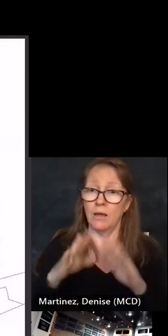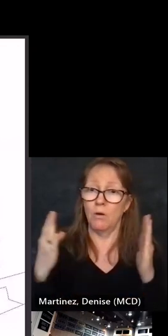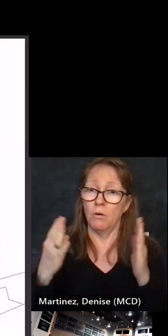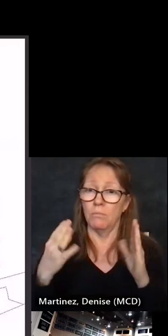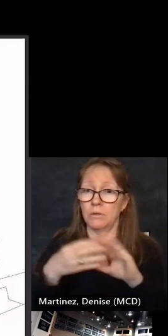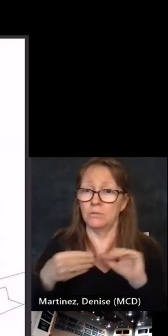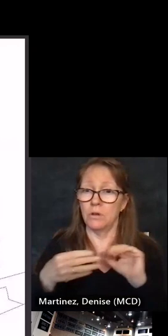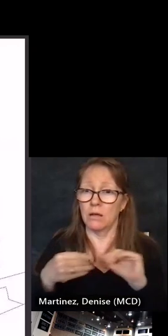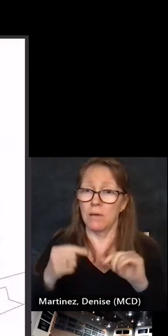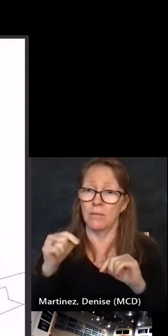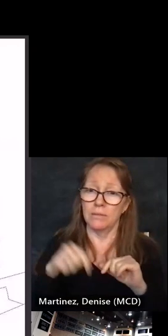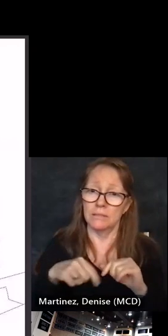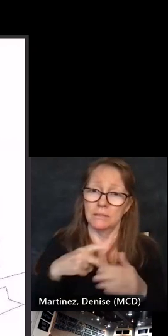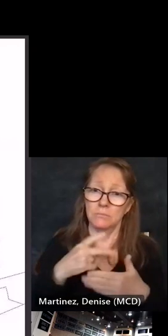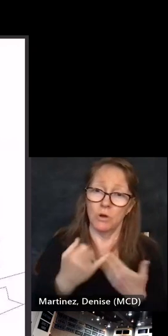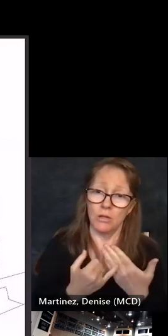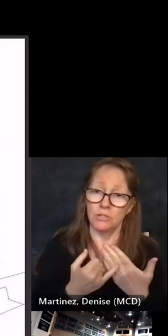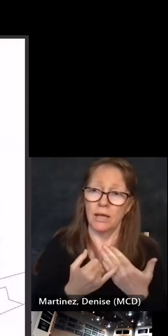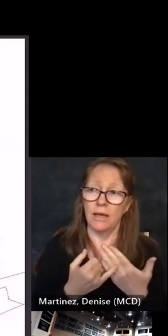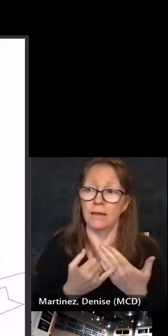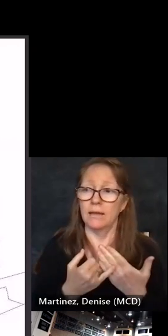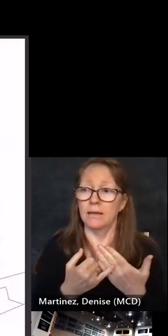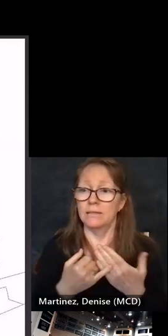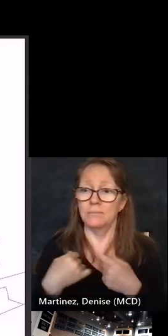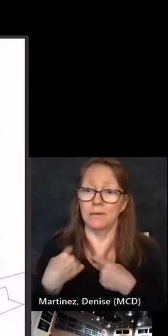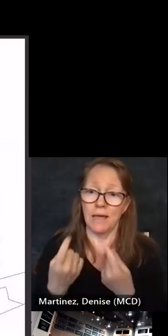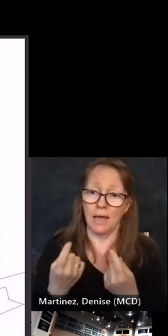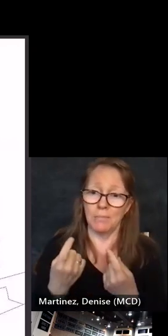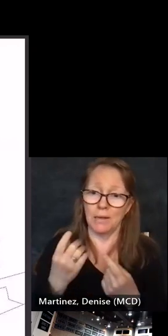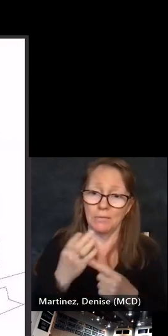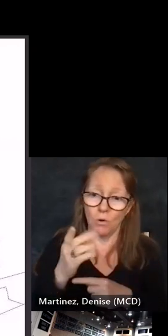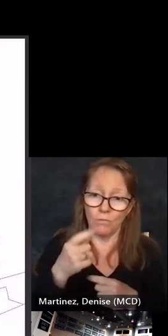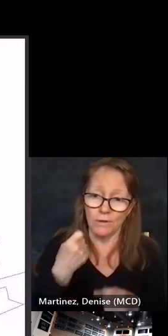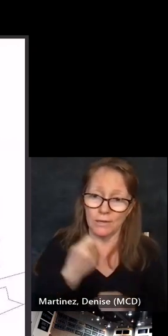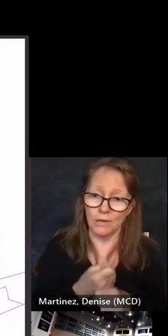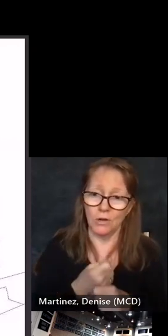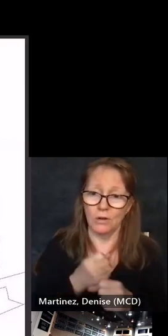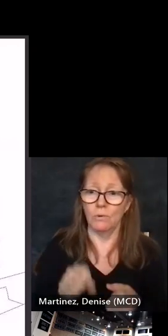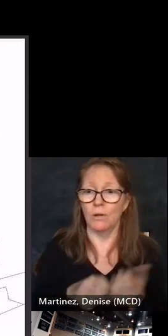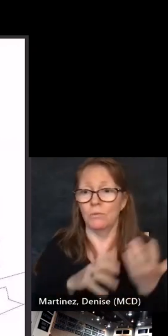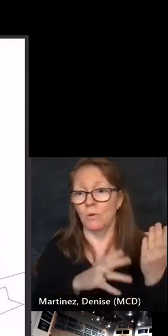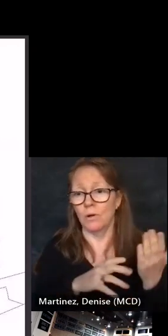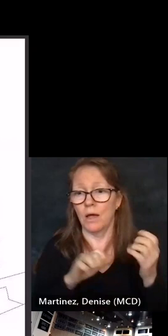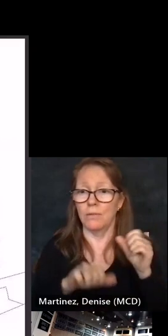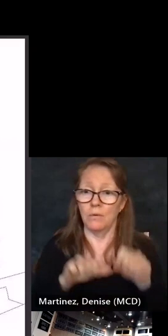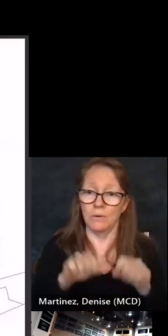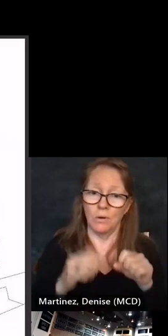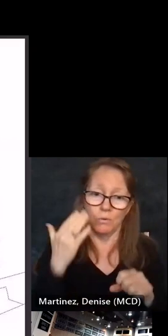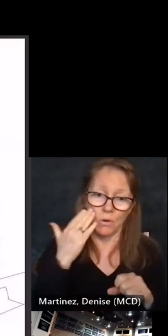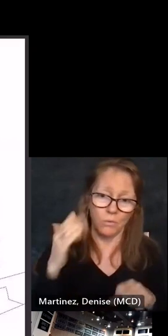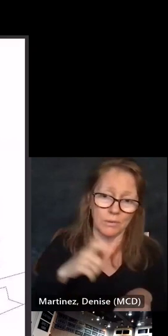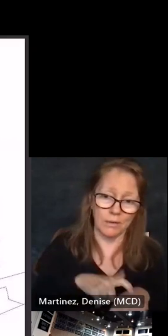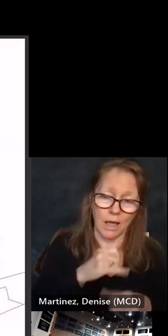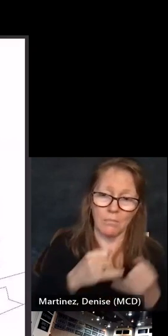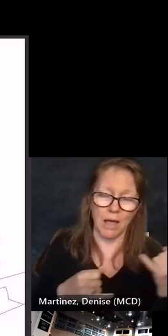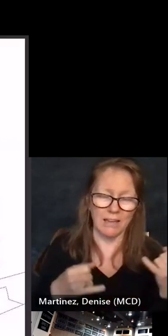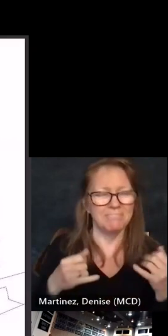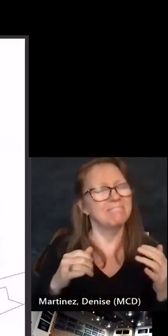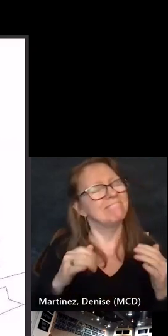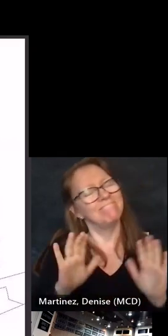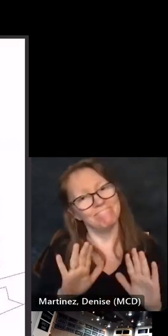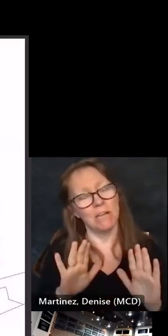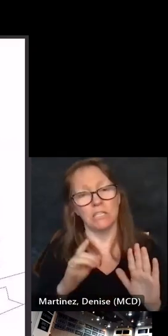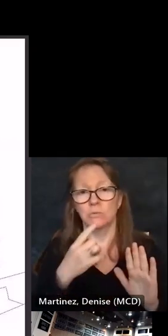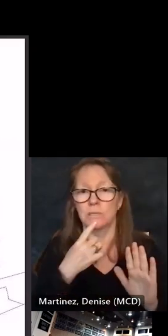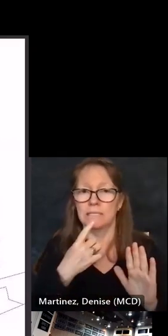this project and it was happening over a year, and if we want to throw it out, then like we don't know about the timeline of the project. And I just want to say that sort